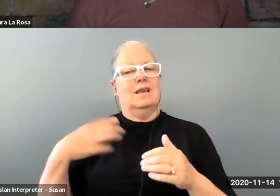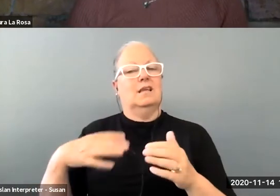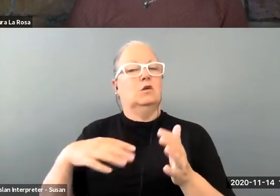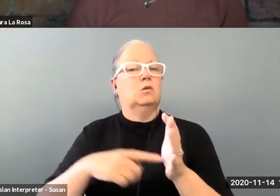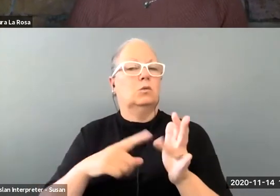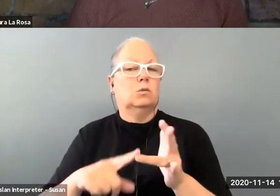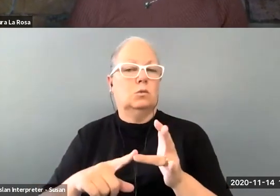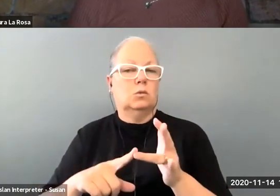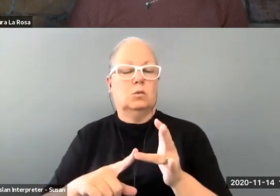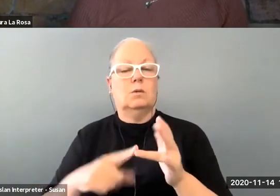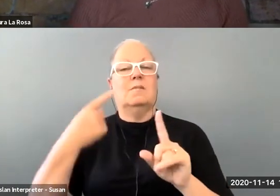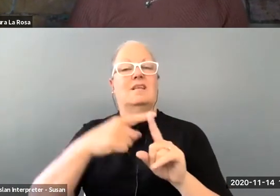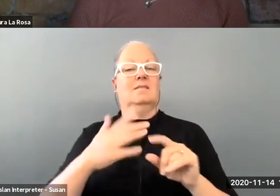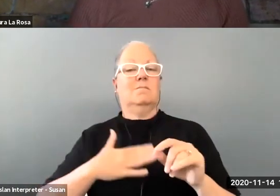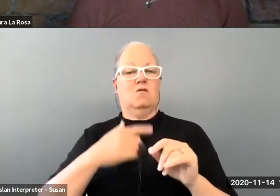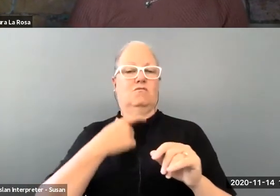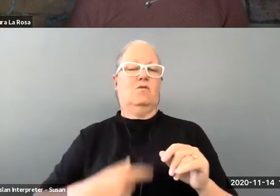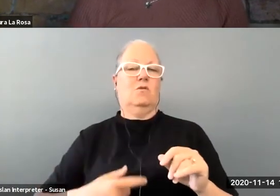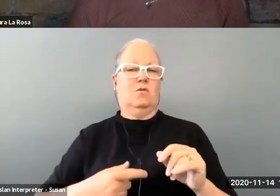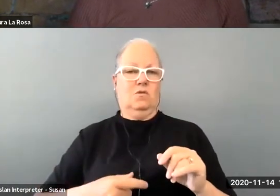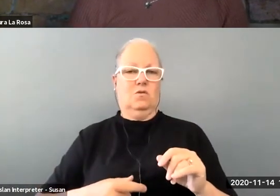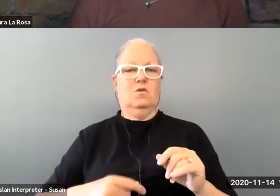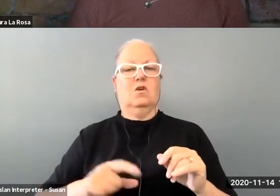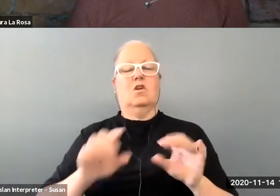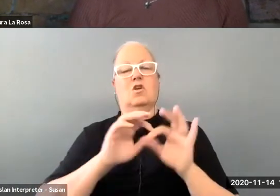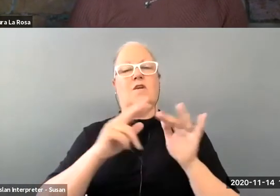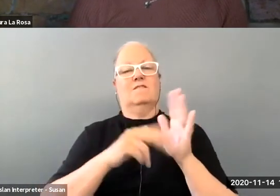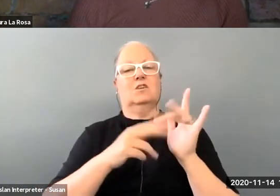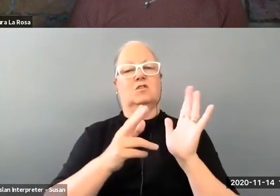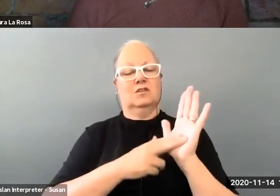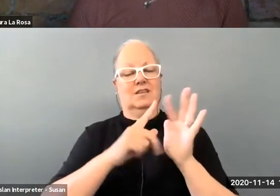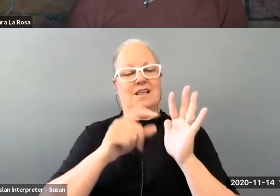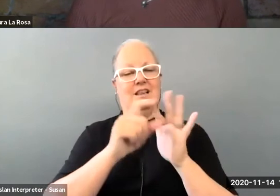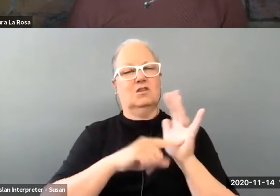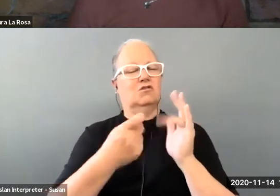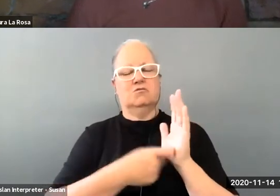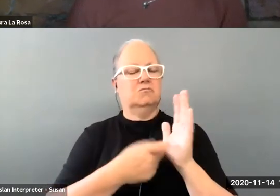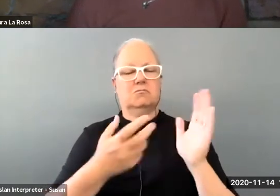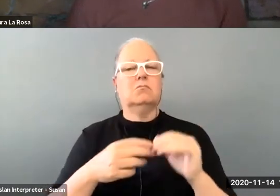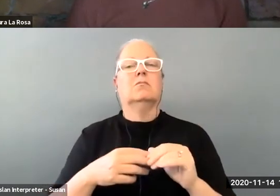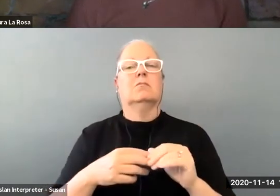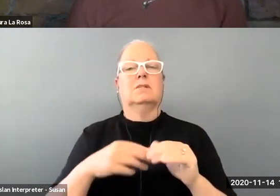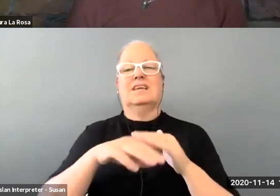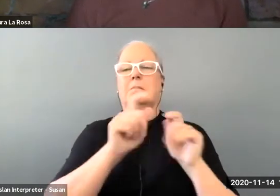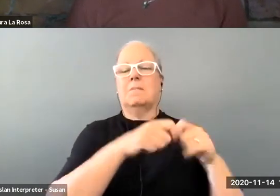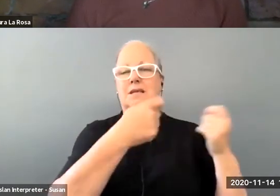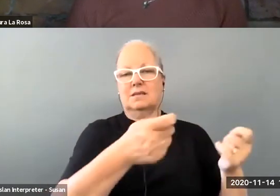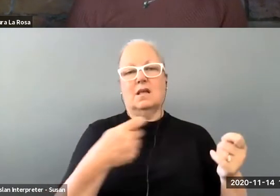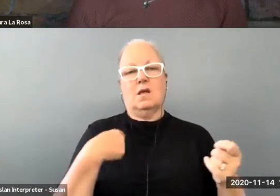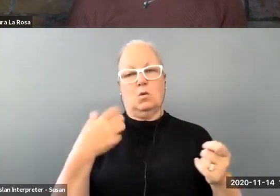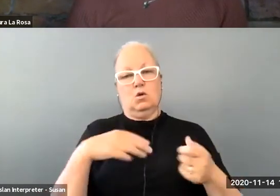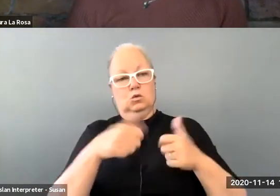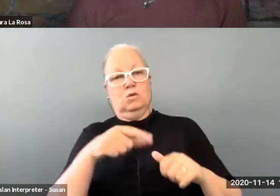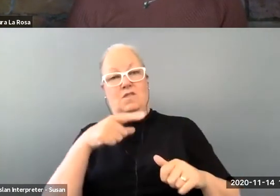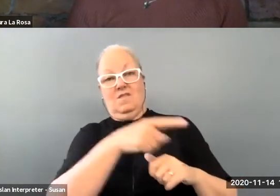well in my role as I'm the nonfiction editor at Island Magazine, to use opportunities like that